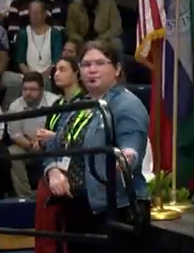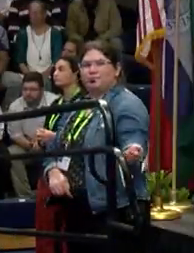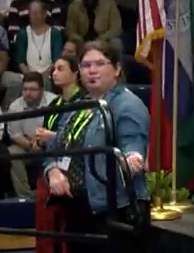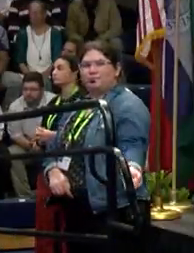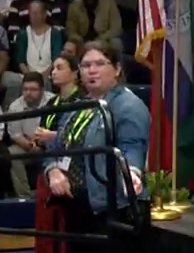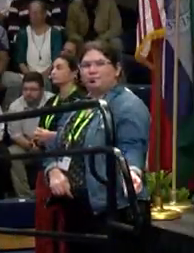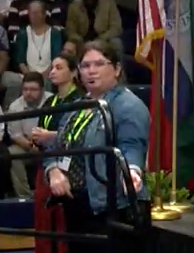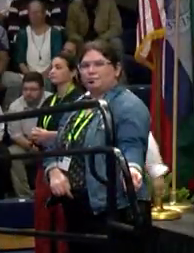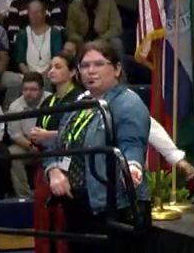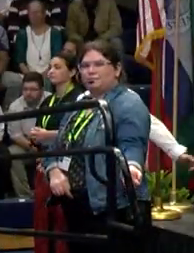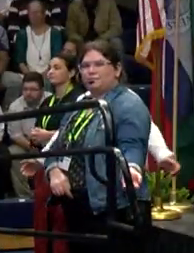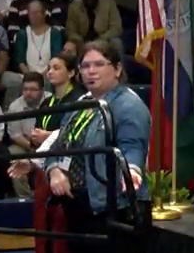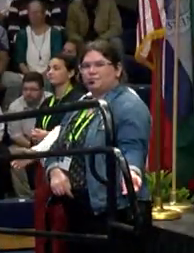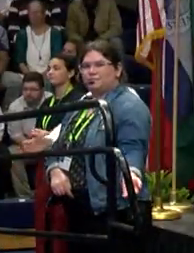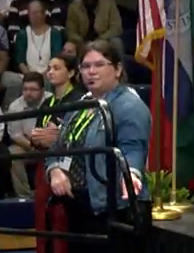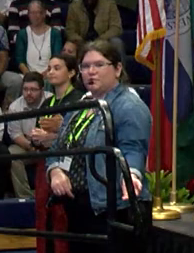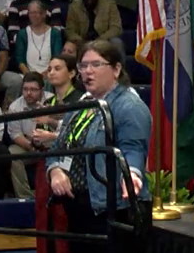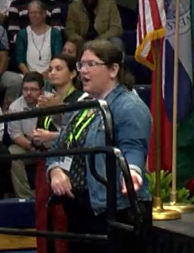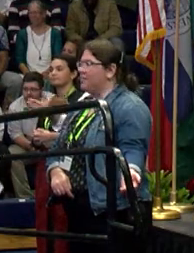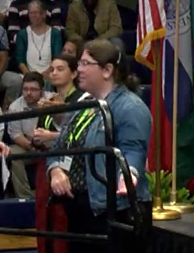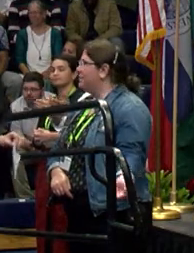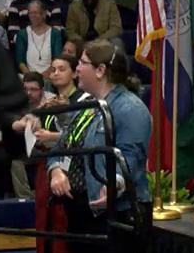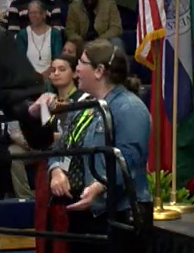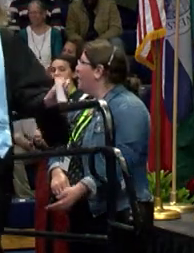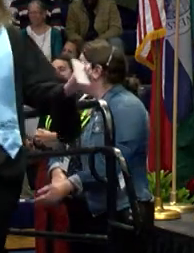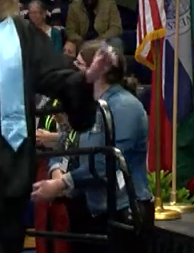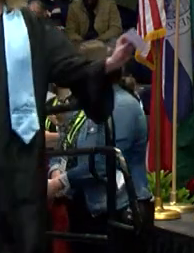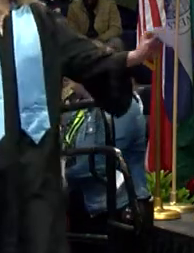Anna B. Lopez Marino.